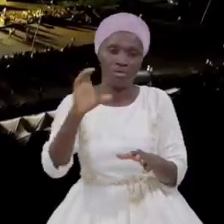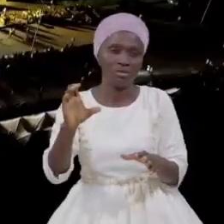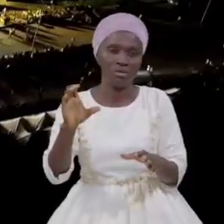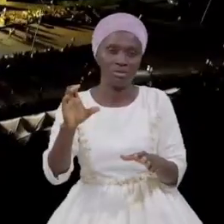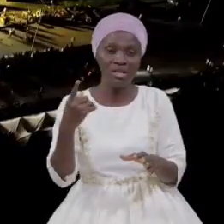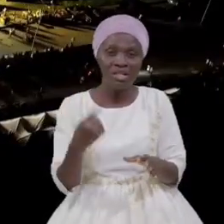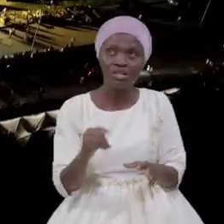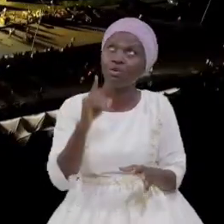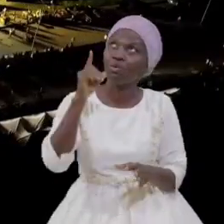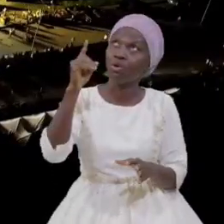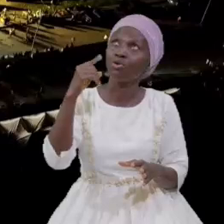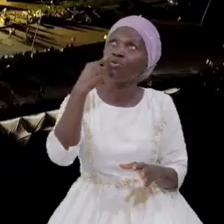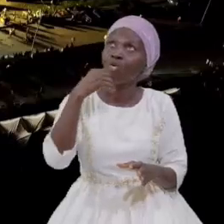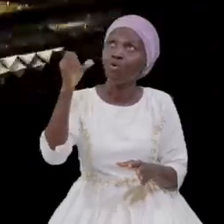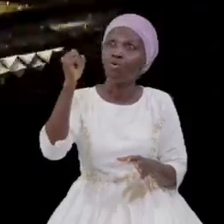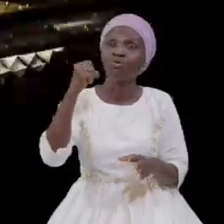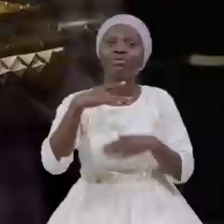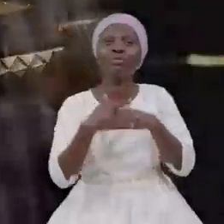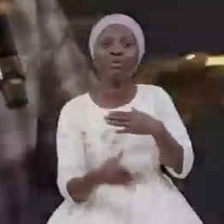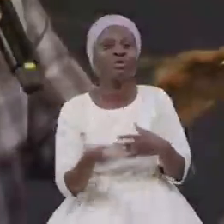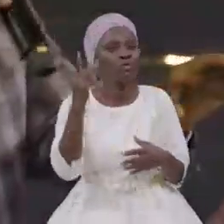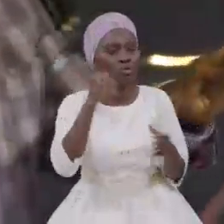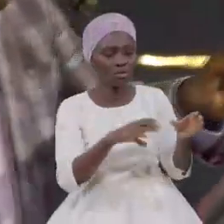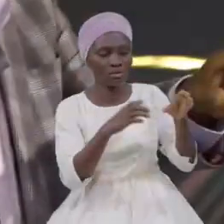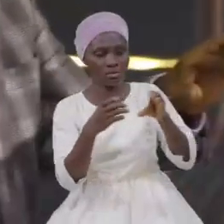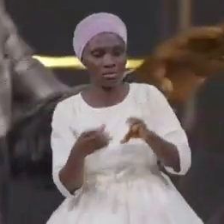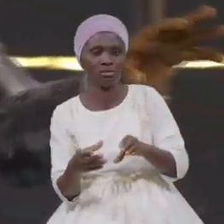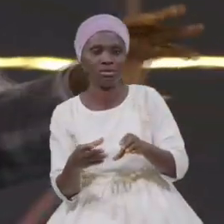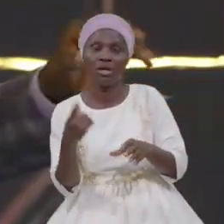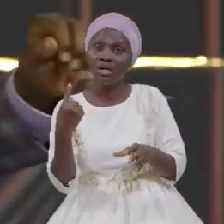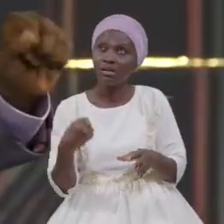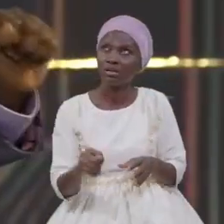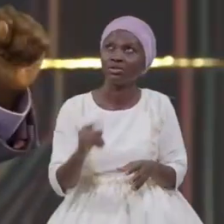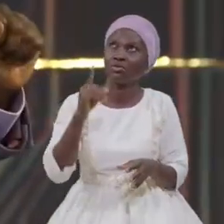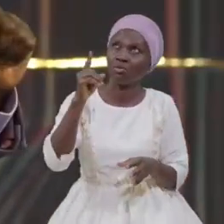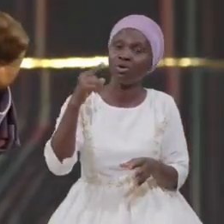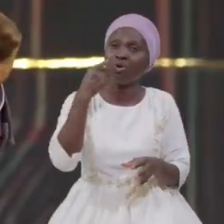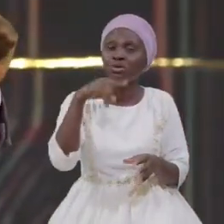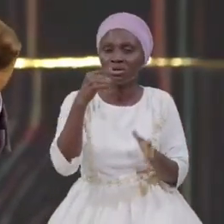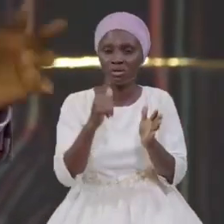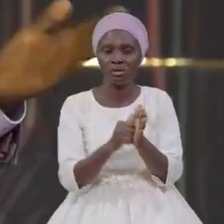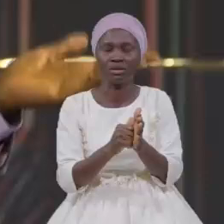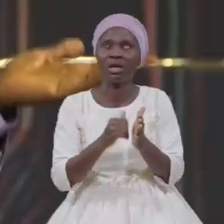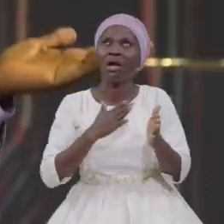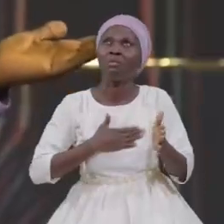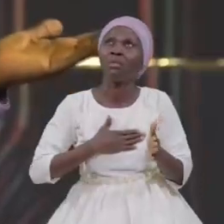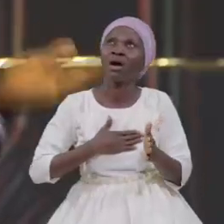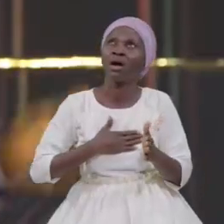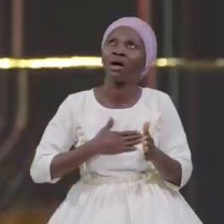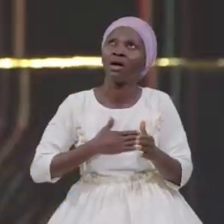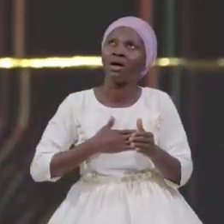whose blood was shed. The one who said, my God,